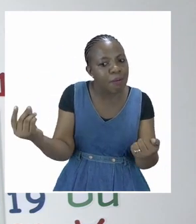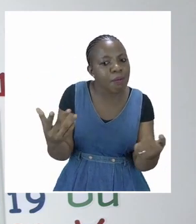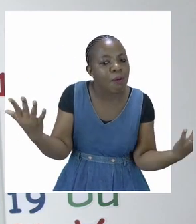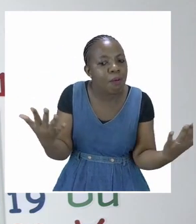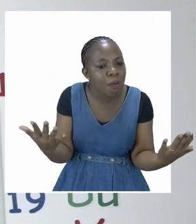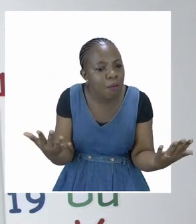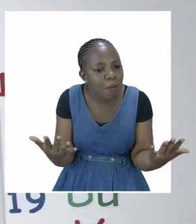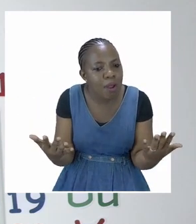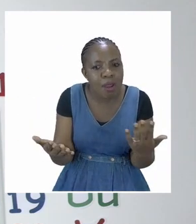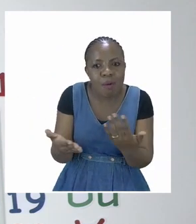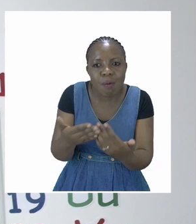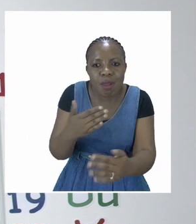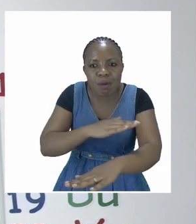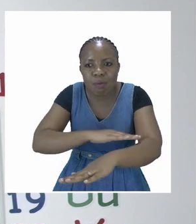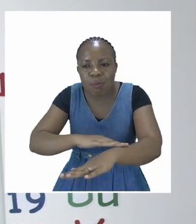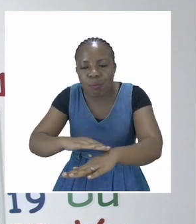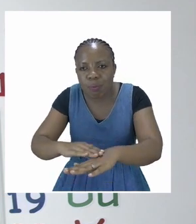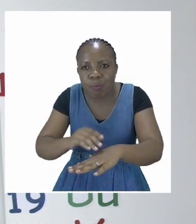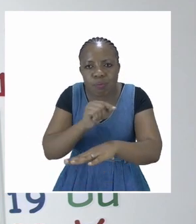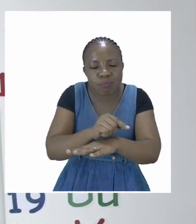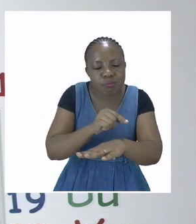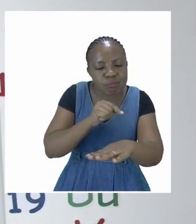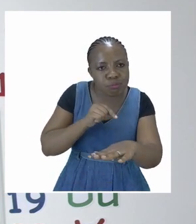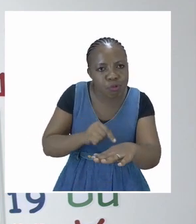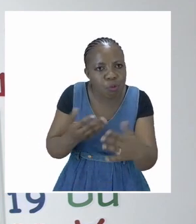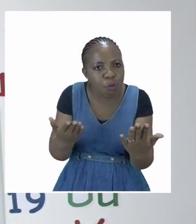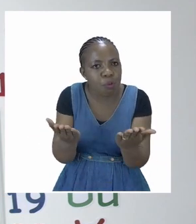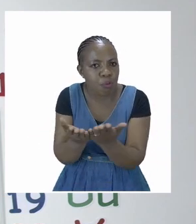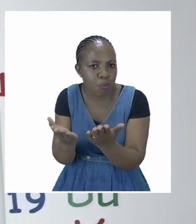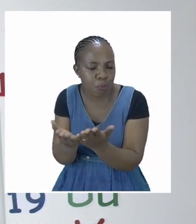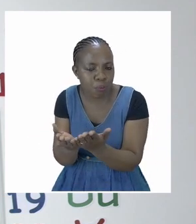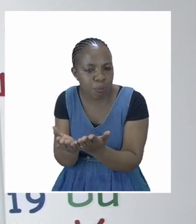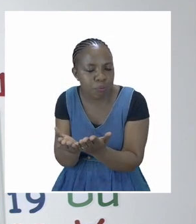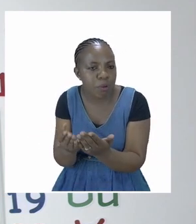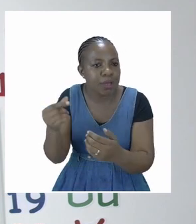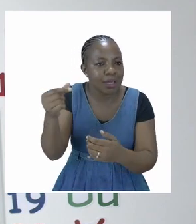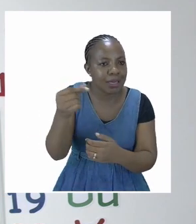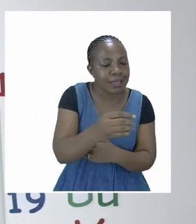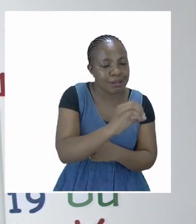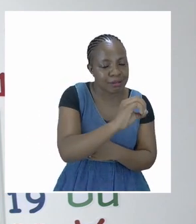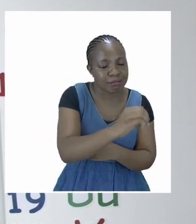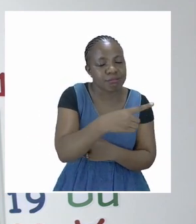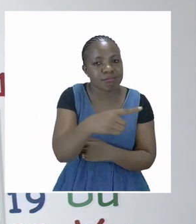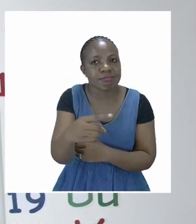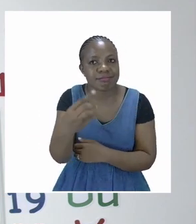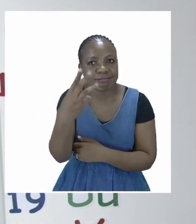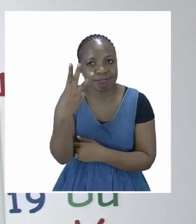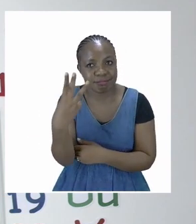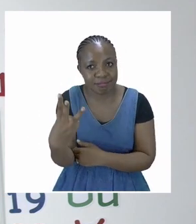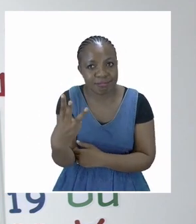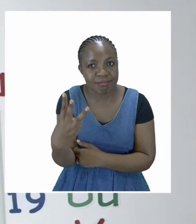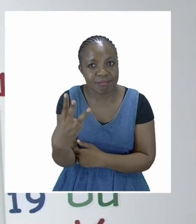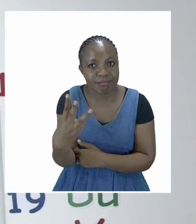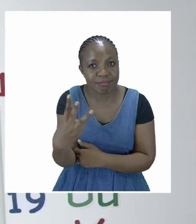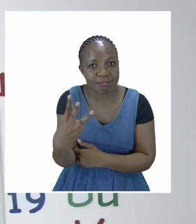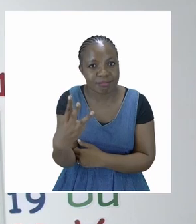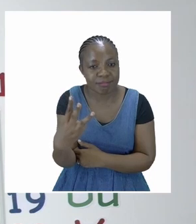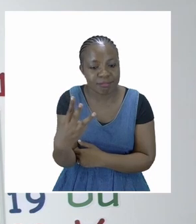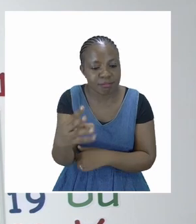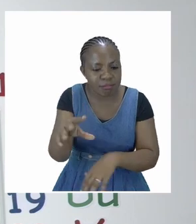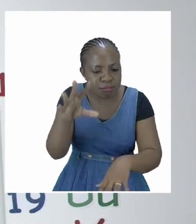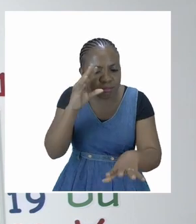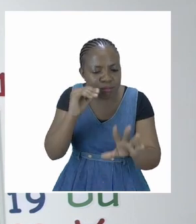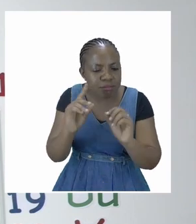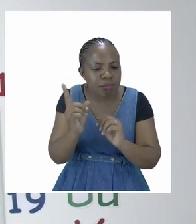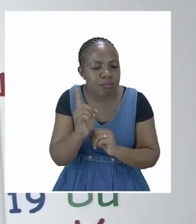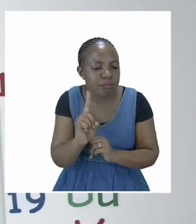to Thursday for pre-primary up until grade 3. The lessons are for listening